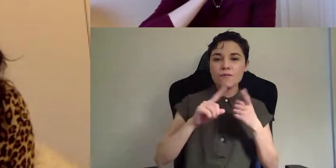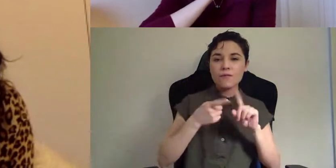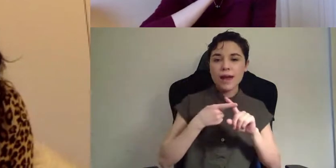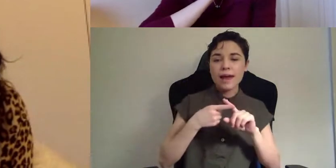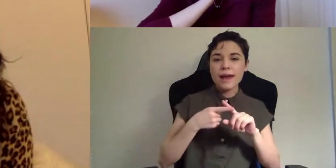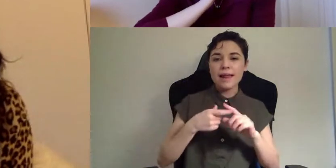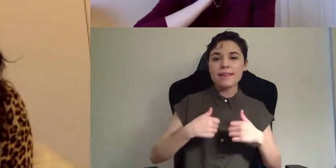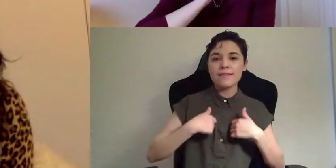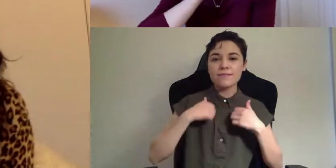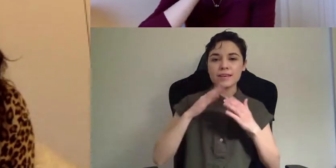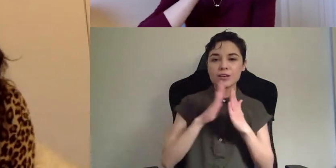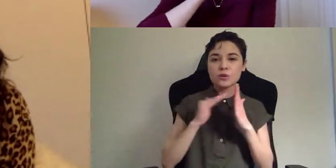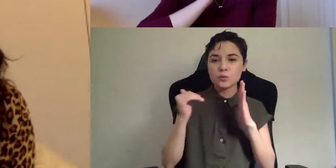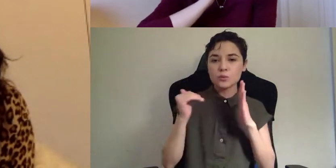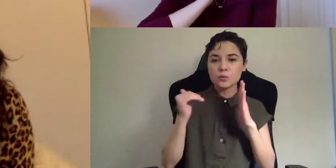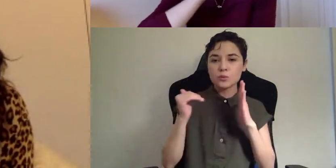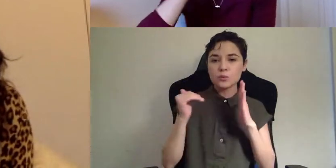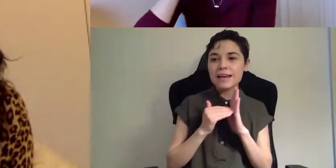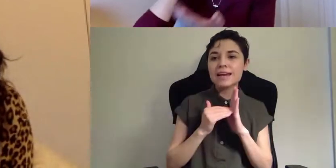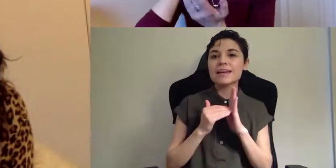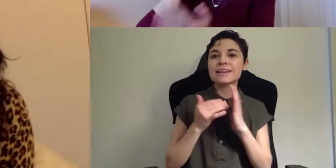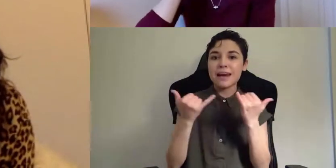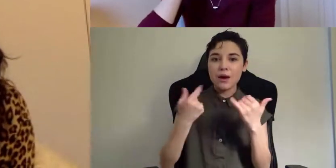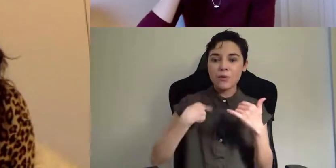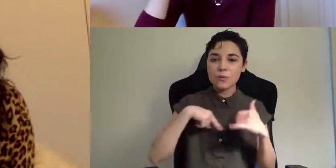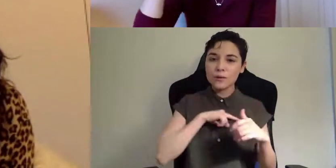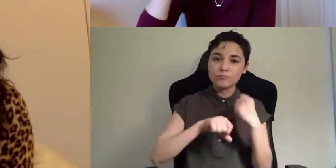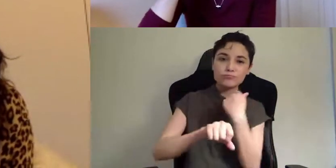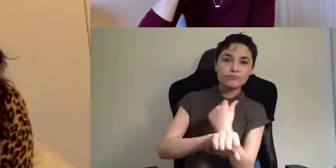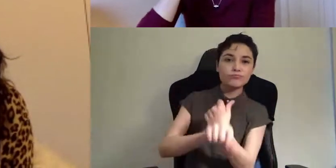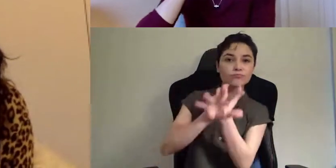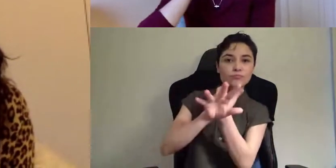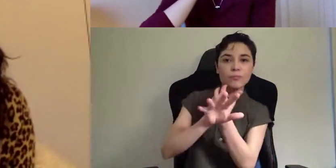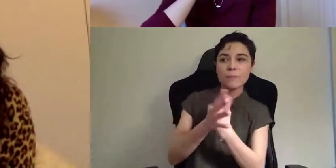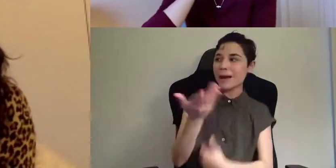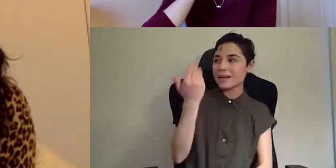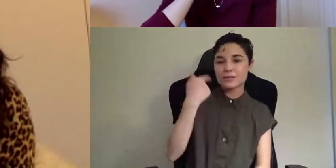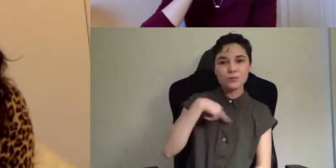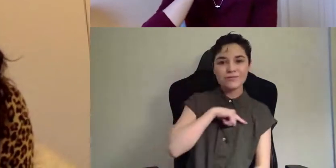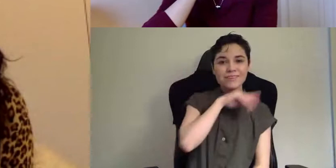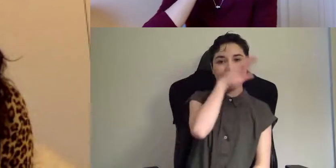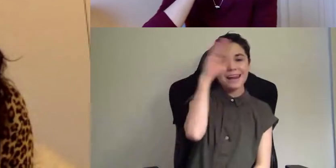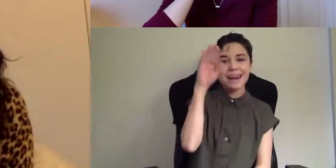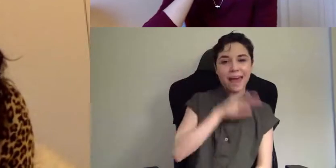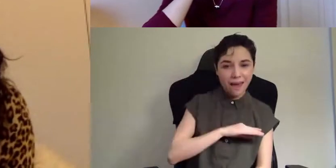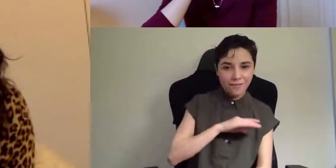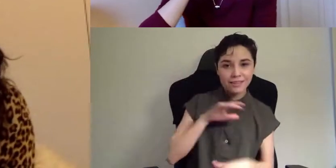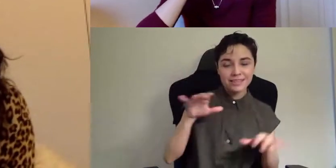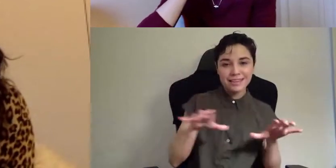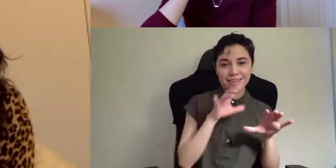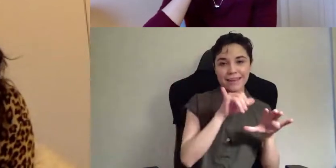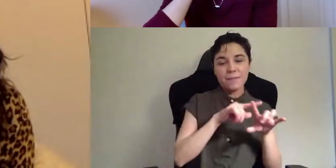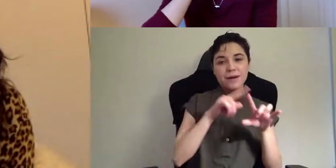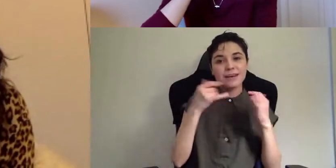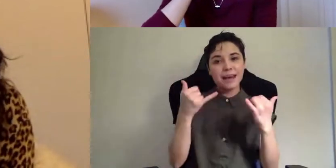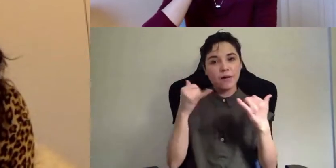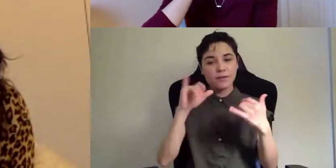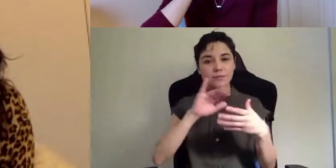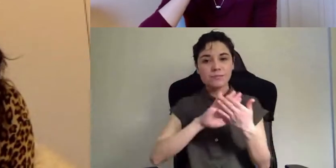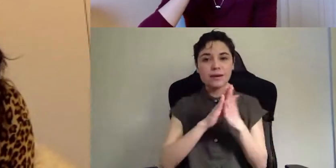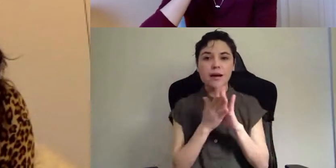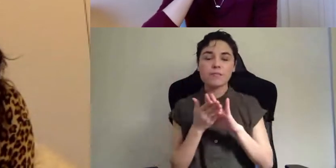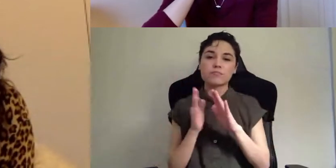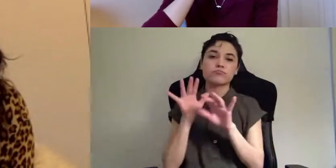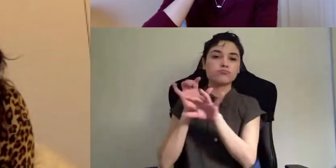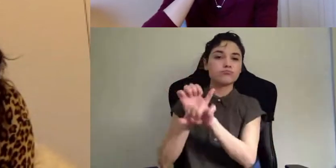We never chatted on video before, and now we do because that seems to be the norm. So one of the things that I'm hoping comes